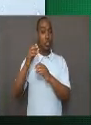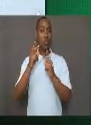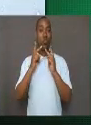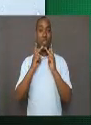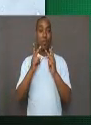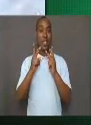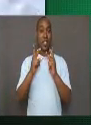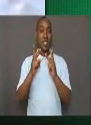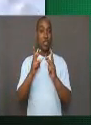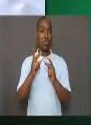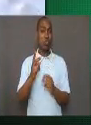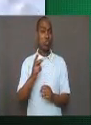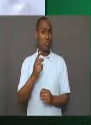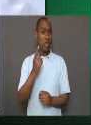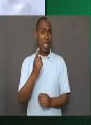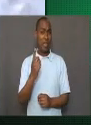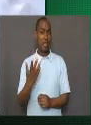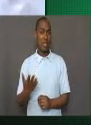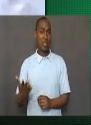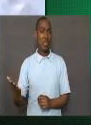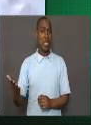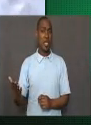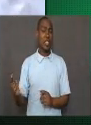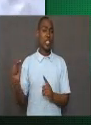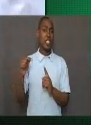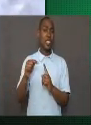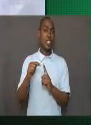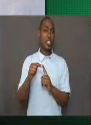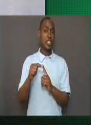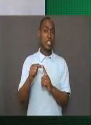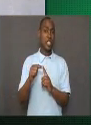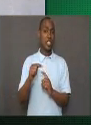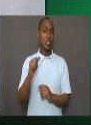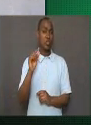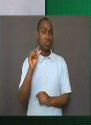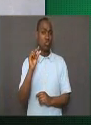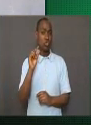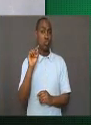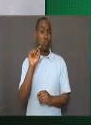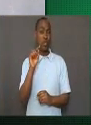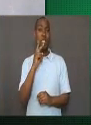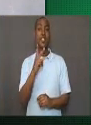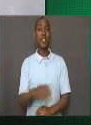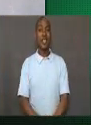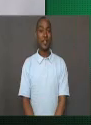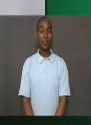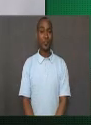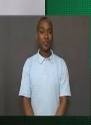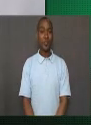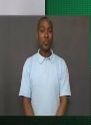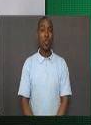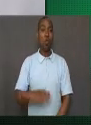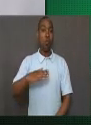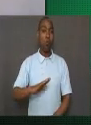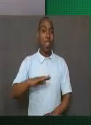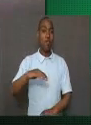and focus on an object up to a certain point. As the